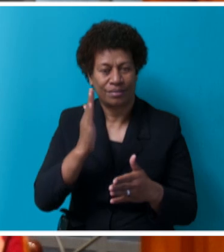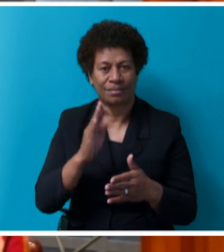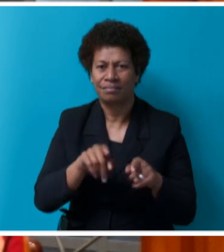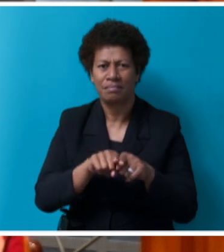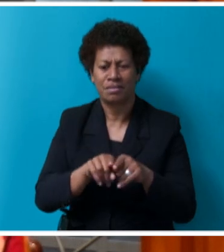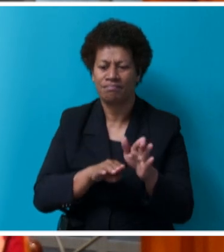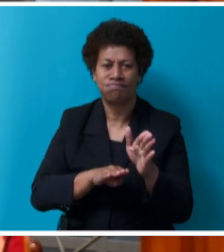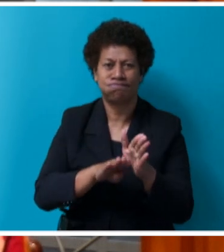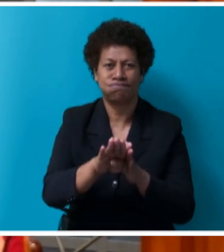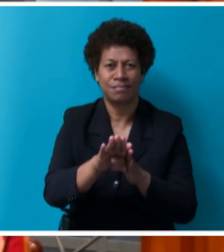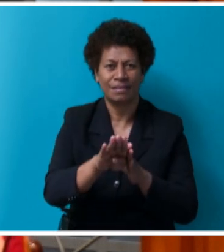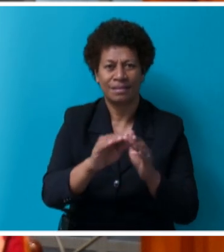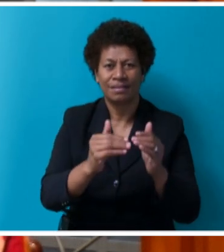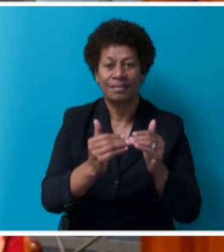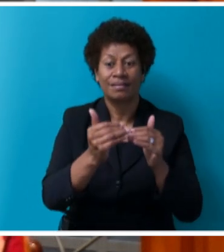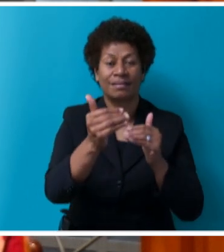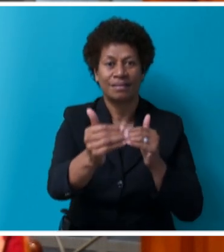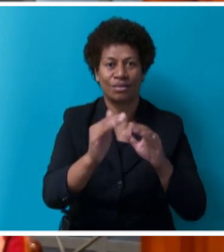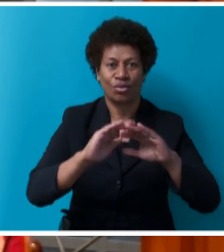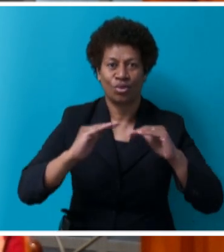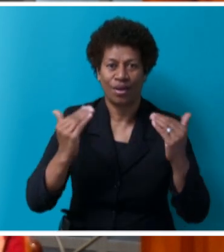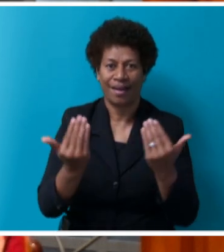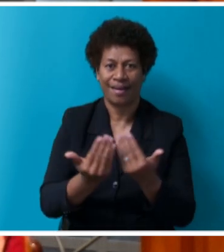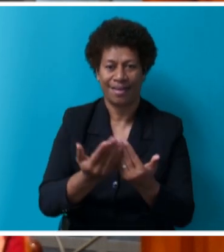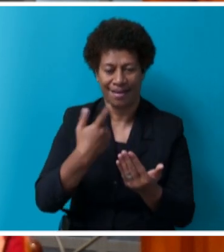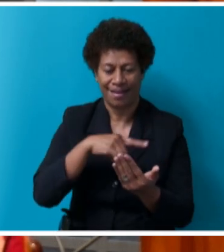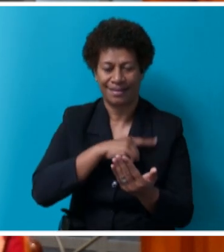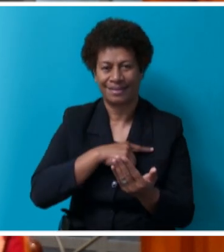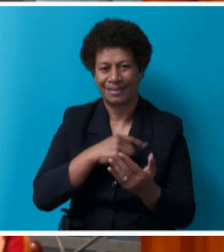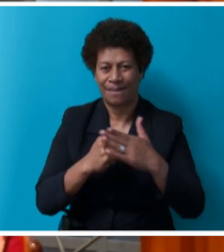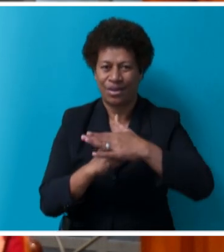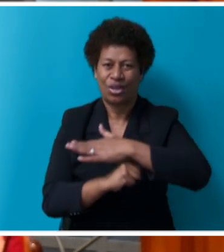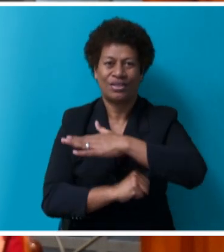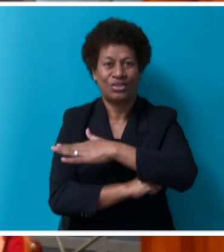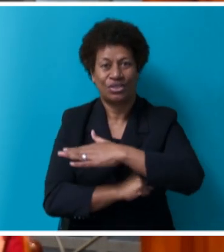that direction. And together, we can build a stronger foundation